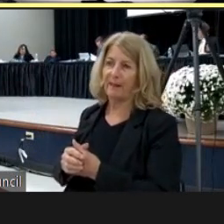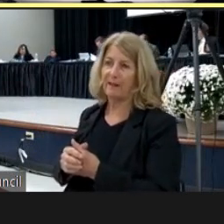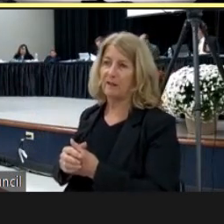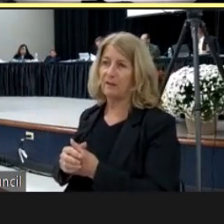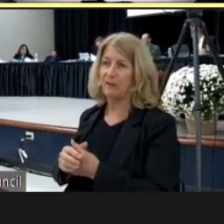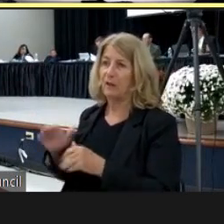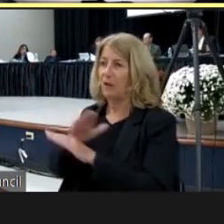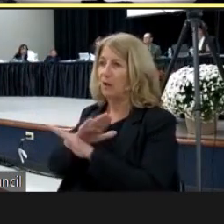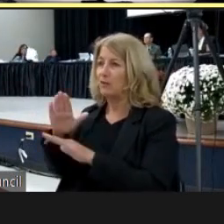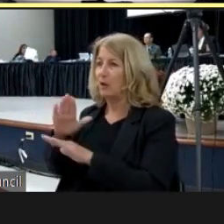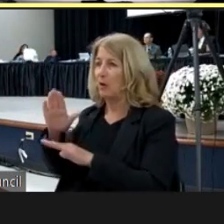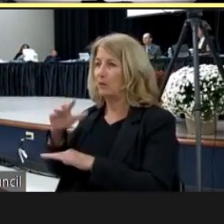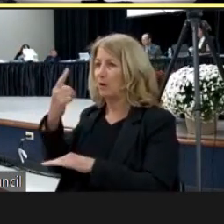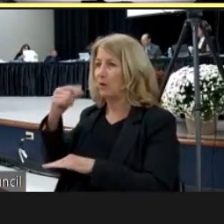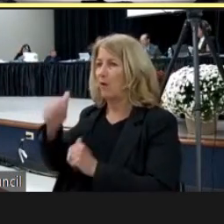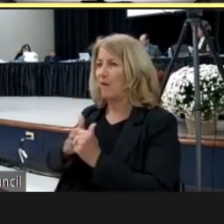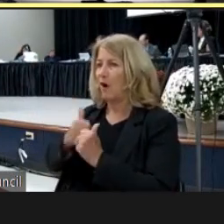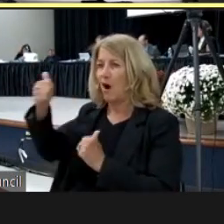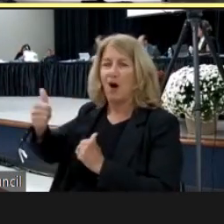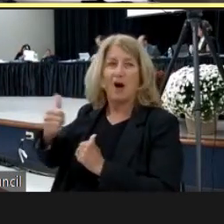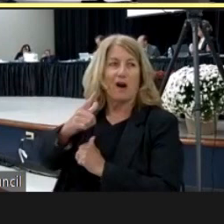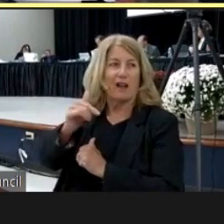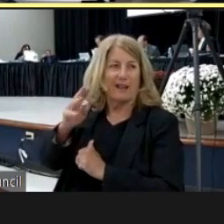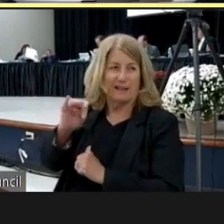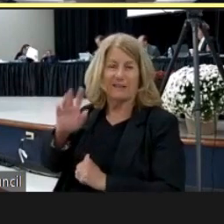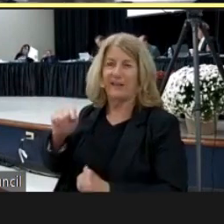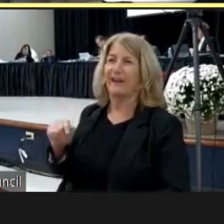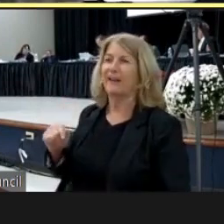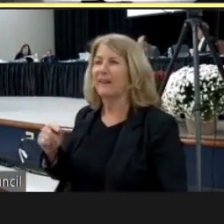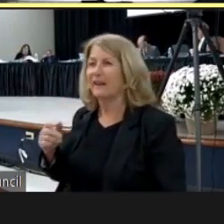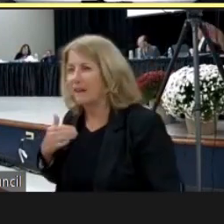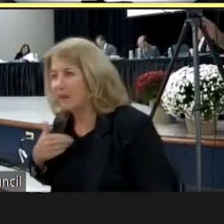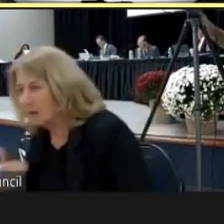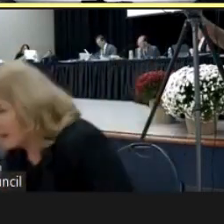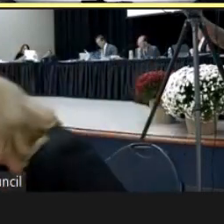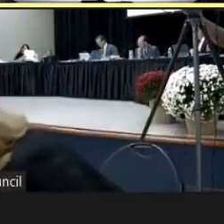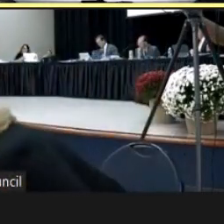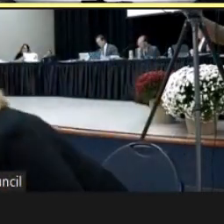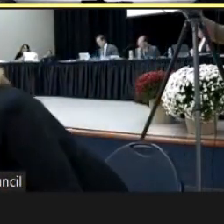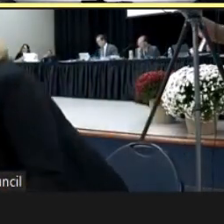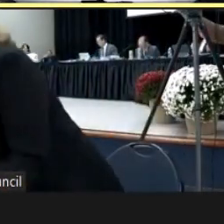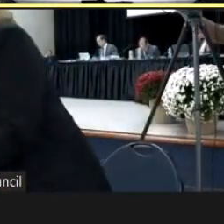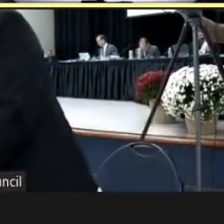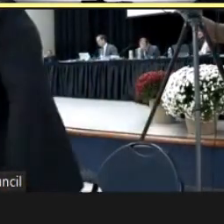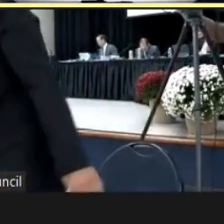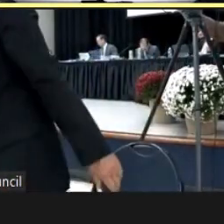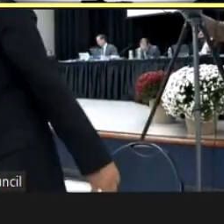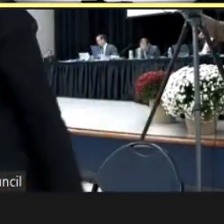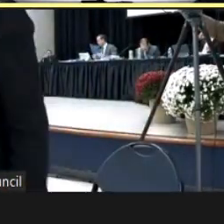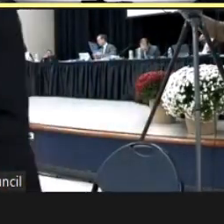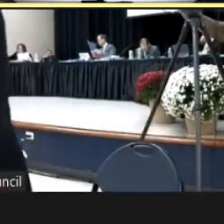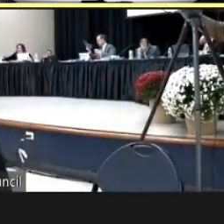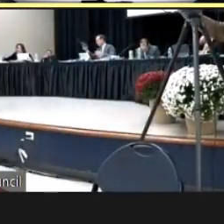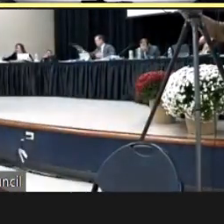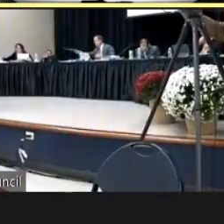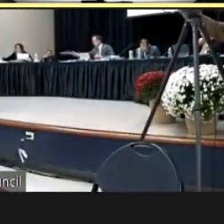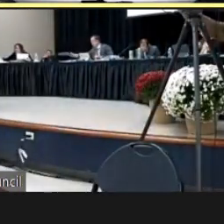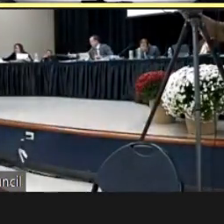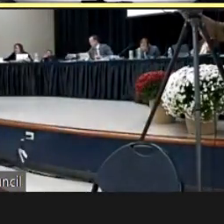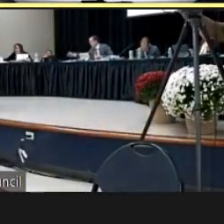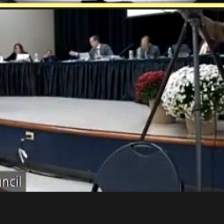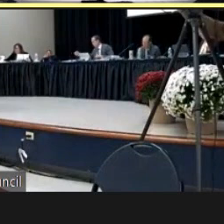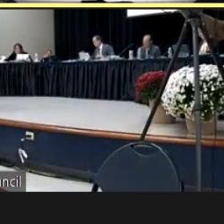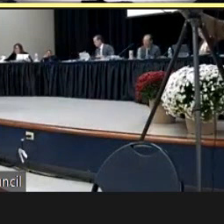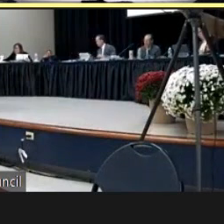Don't go far, Clint. We got more, got Act 2 coming up. Council, our